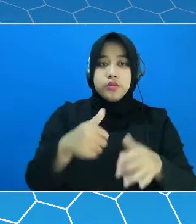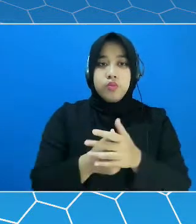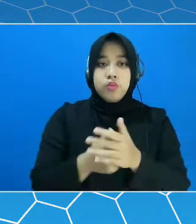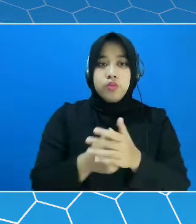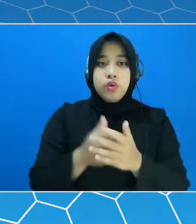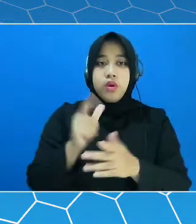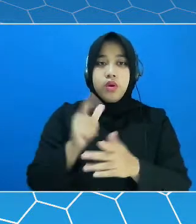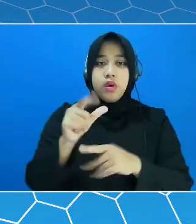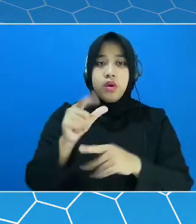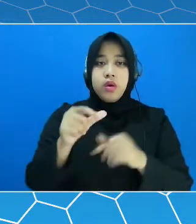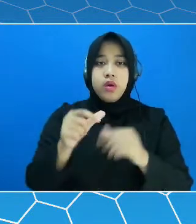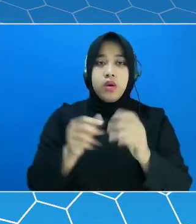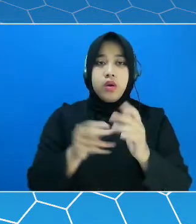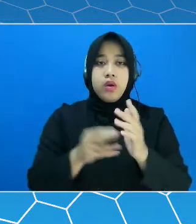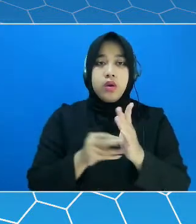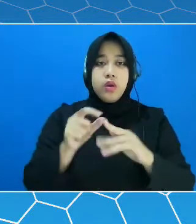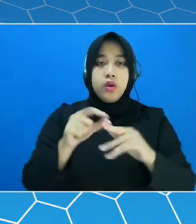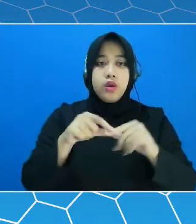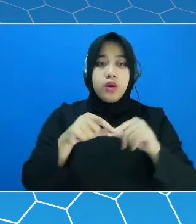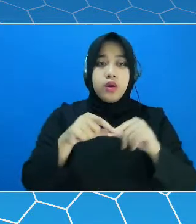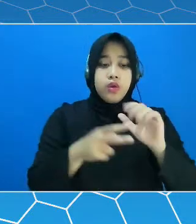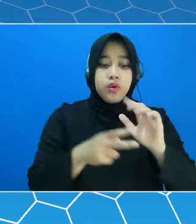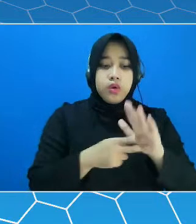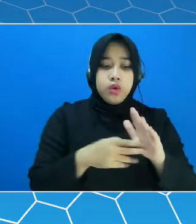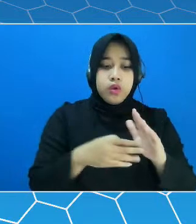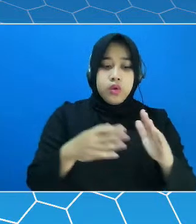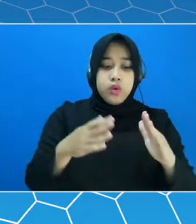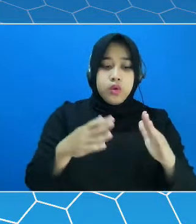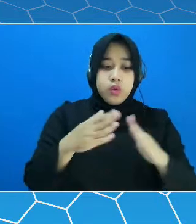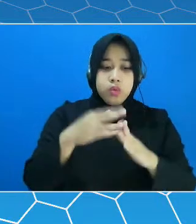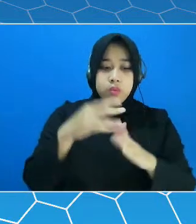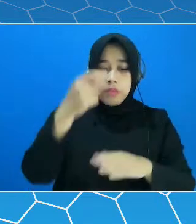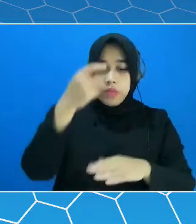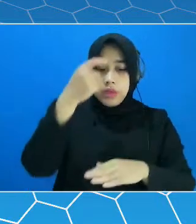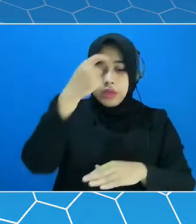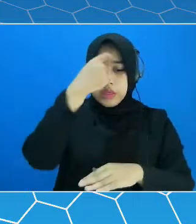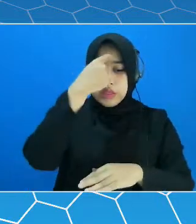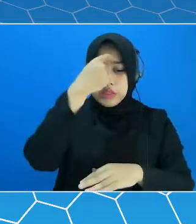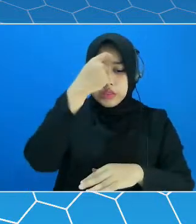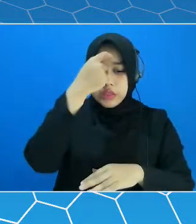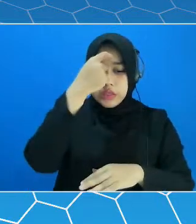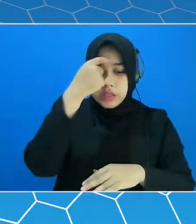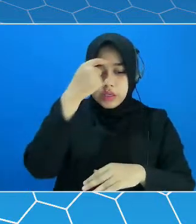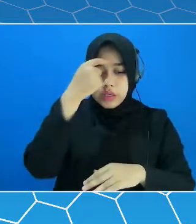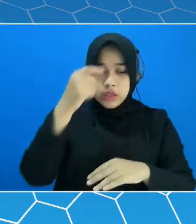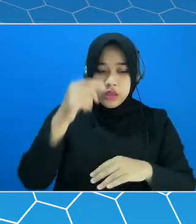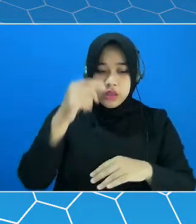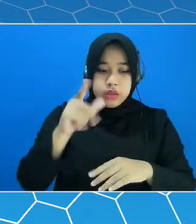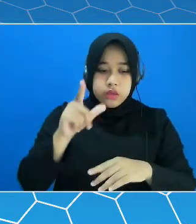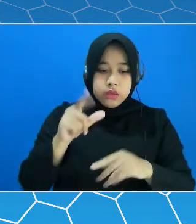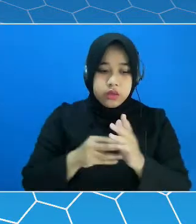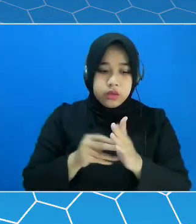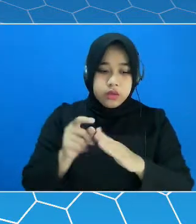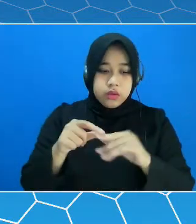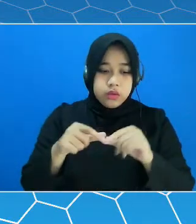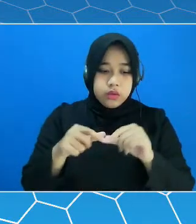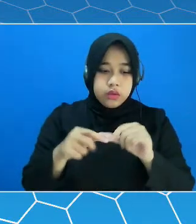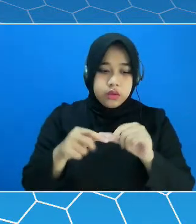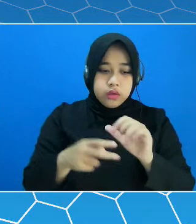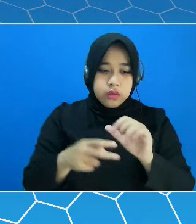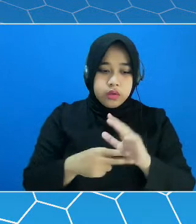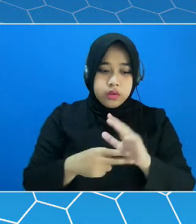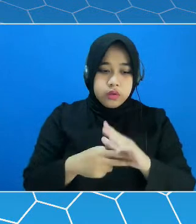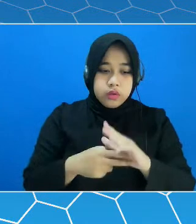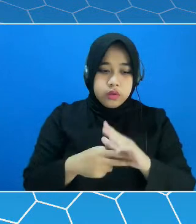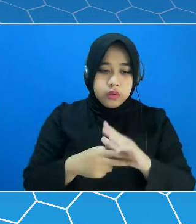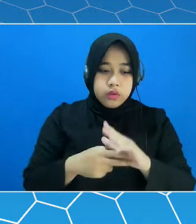the first wave, and we felt the effect before the rest of UK, and obviously we were teaching rest of the UK